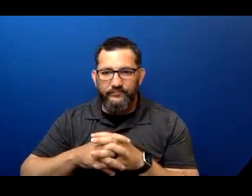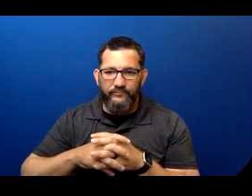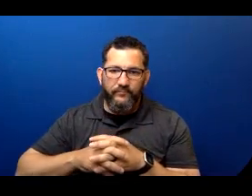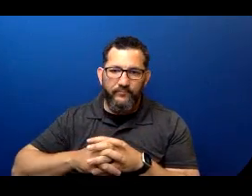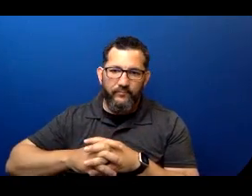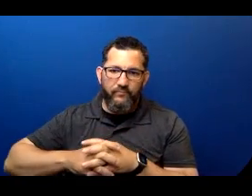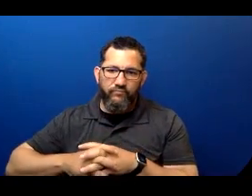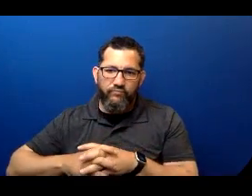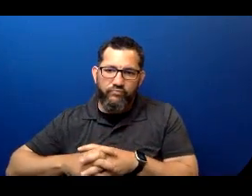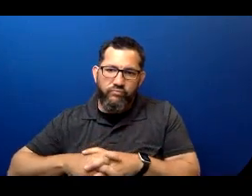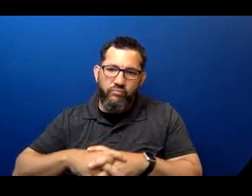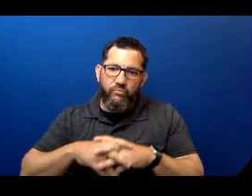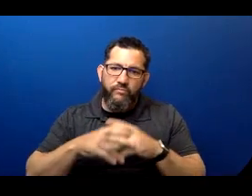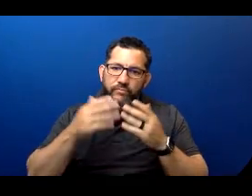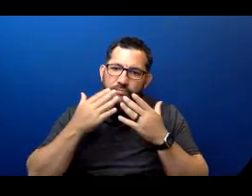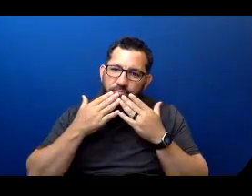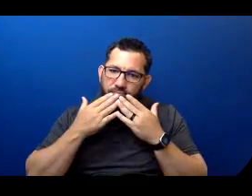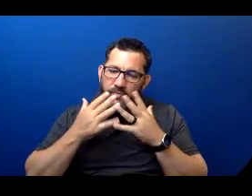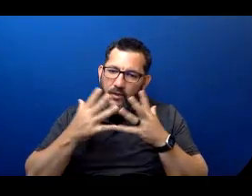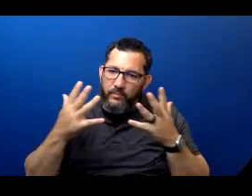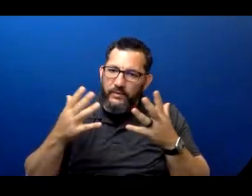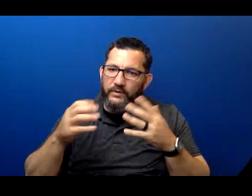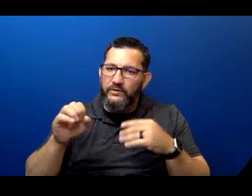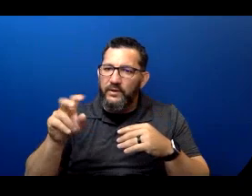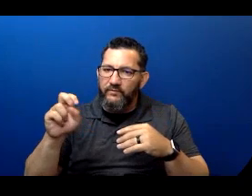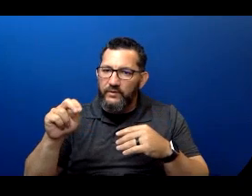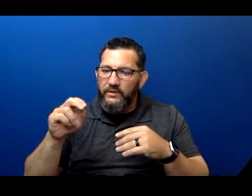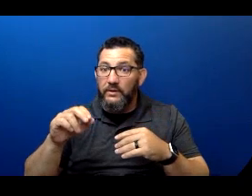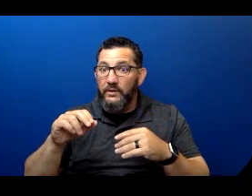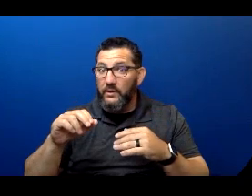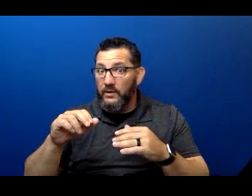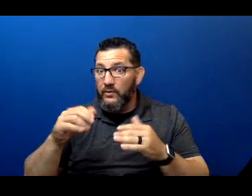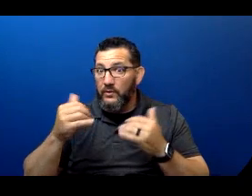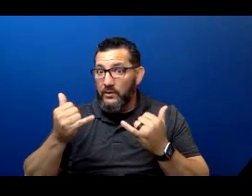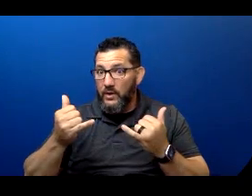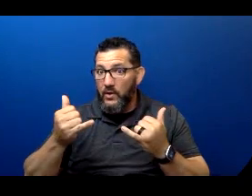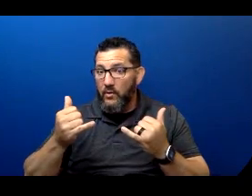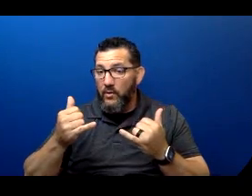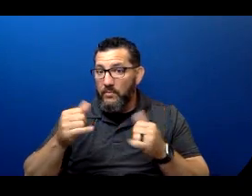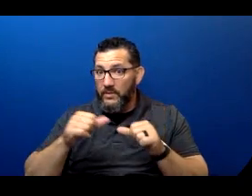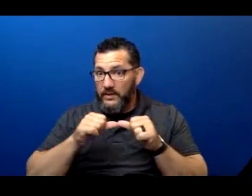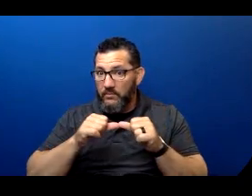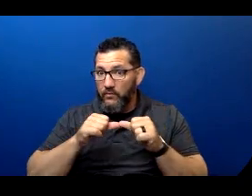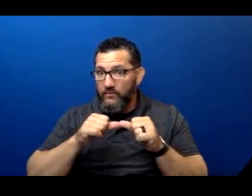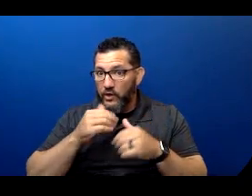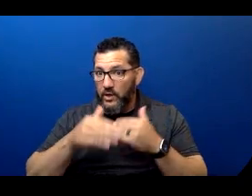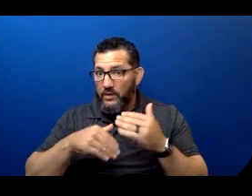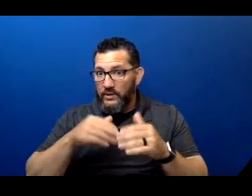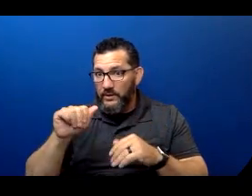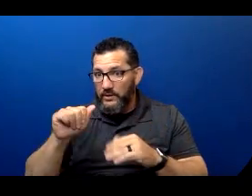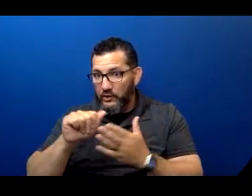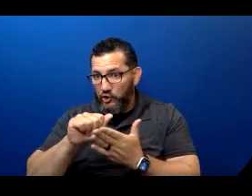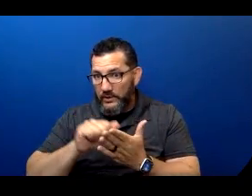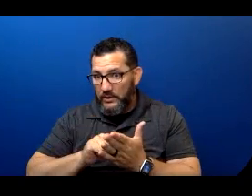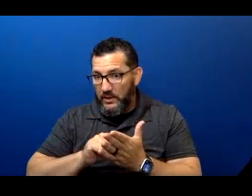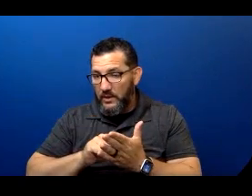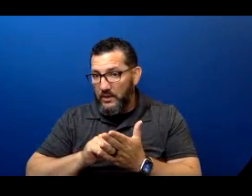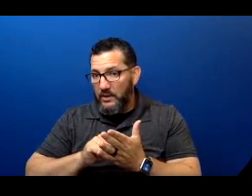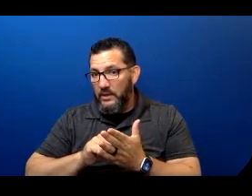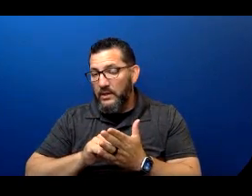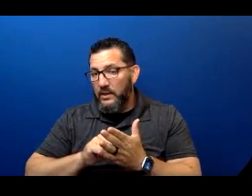Thank you so much, Evelyn. And Mr. Chair, with your permission, I'm going to keep us moving along the agenda.